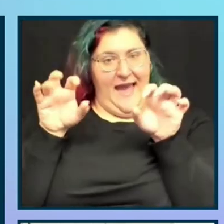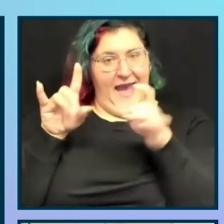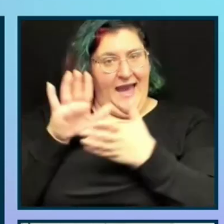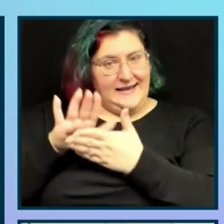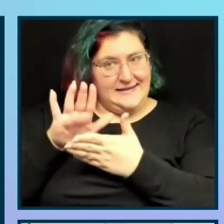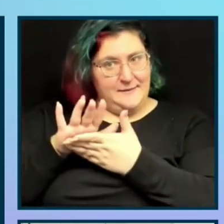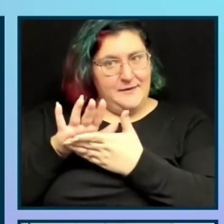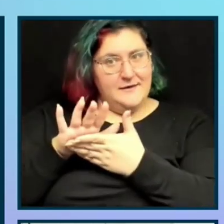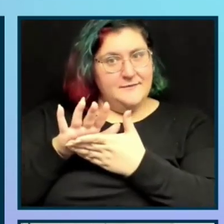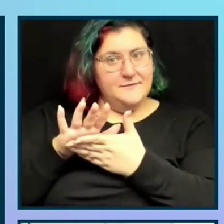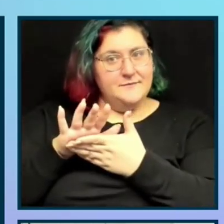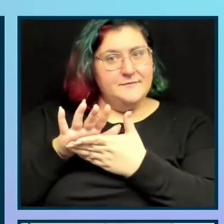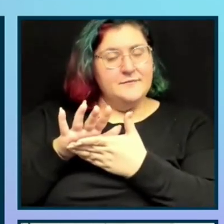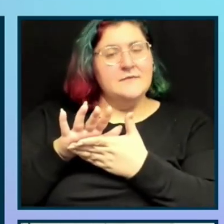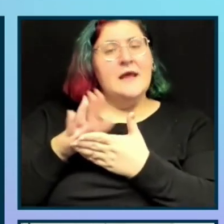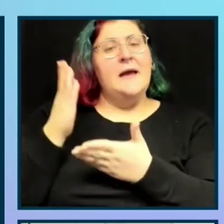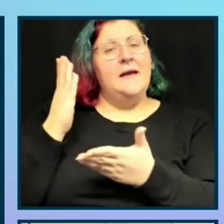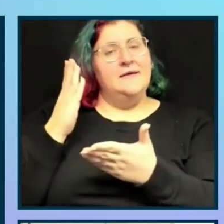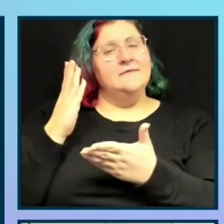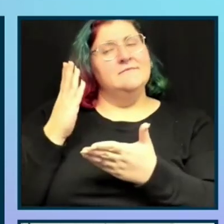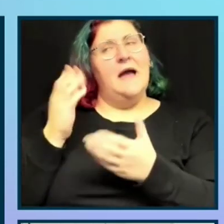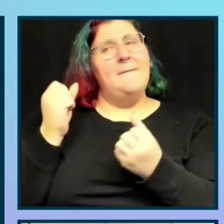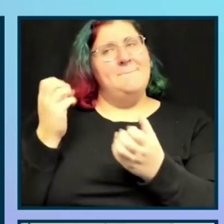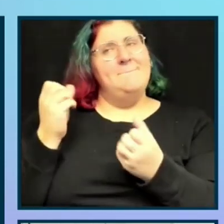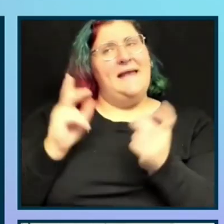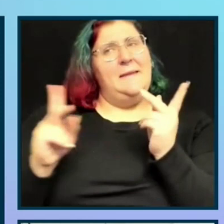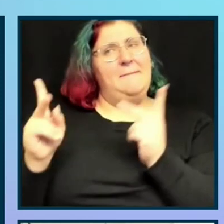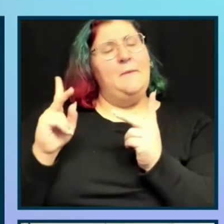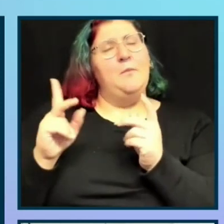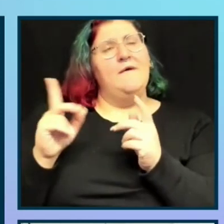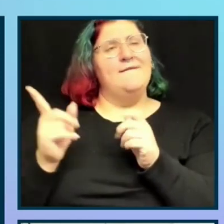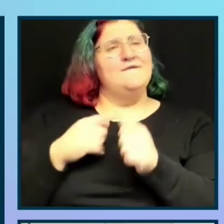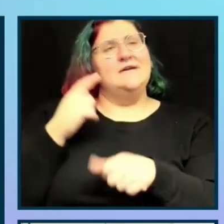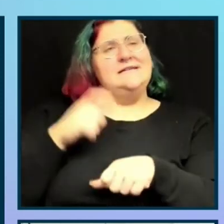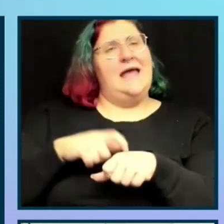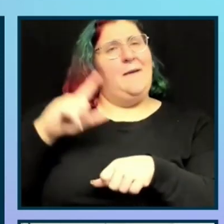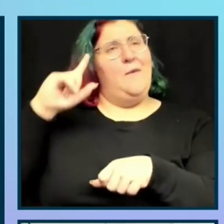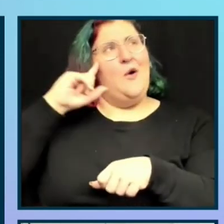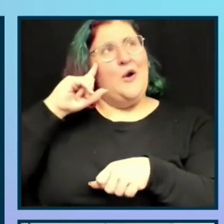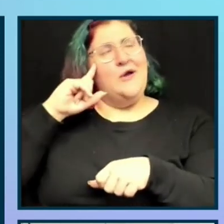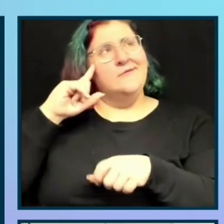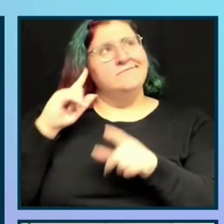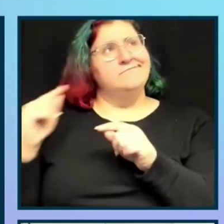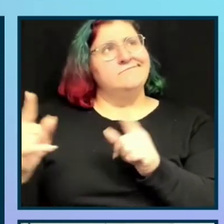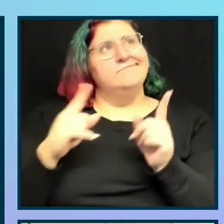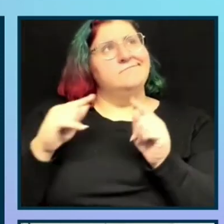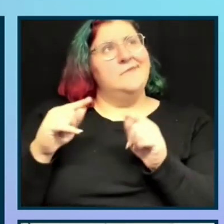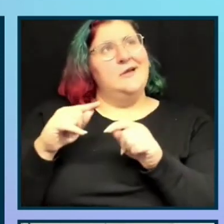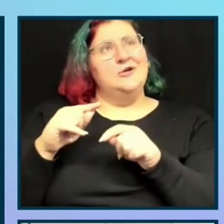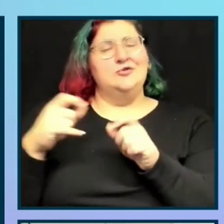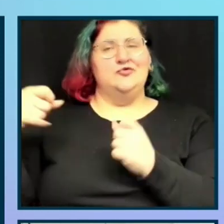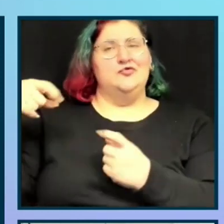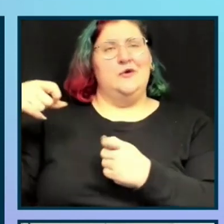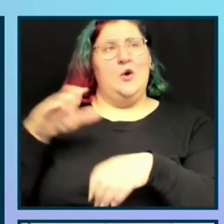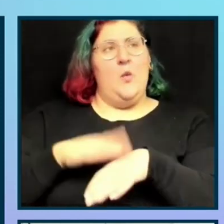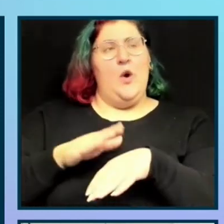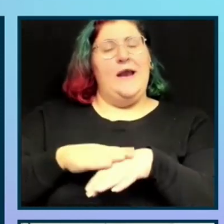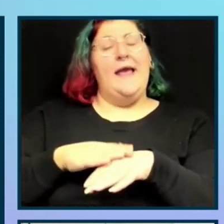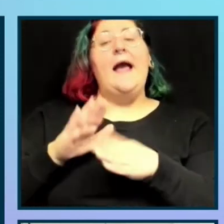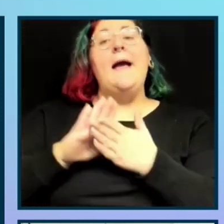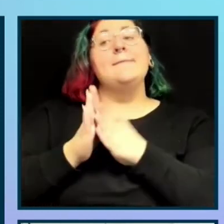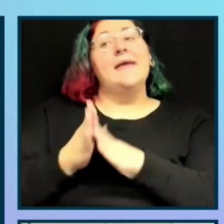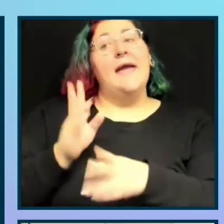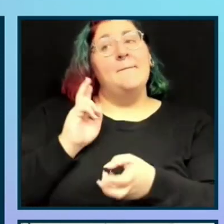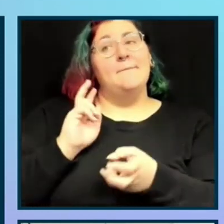trigger warnings when it became a hot button issue in academia back in like the early 2010s. And it led to a lot